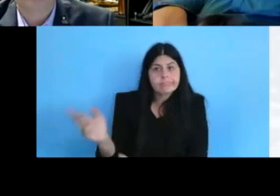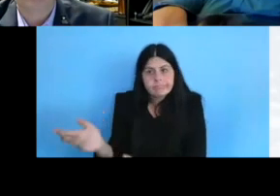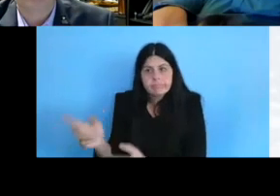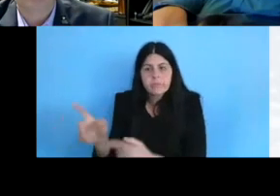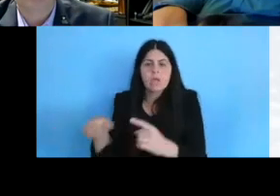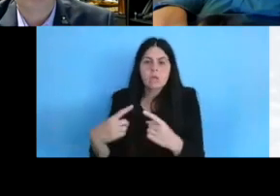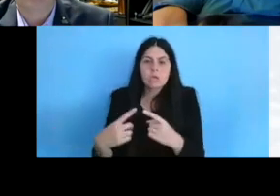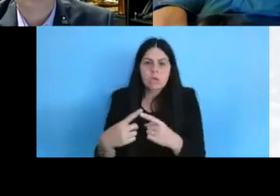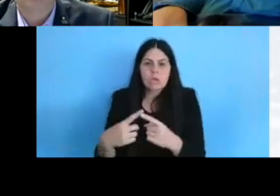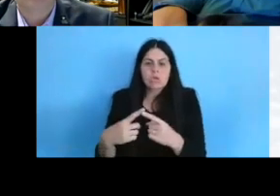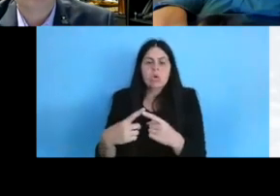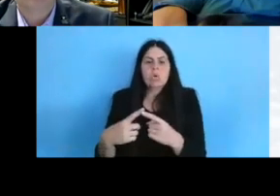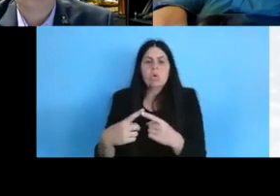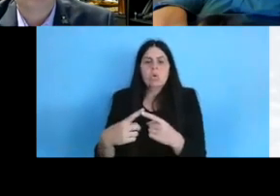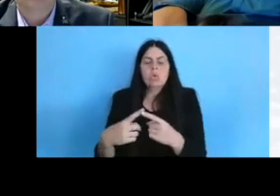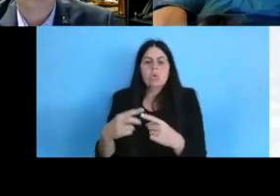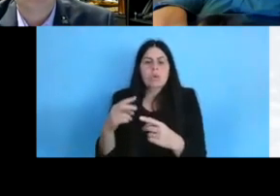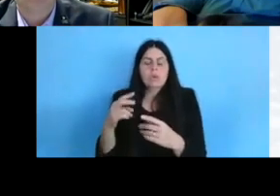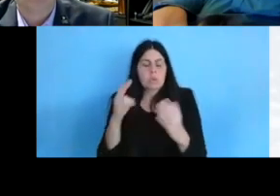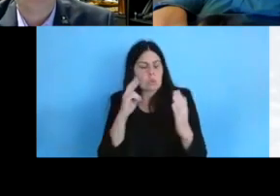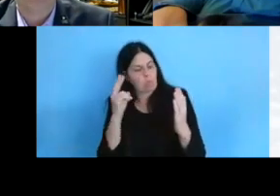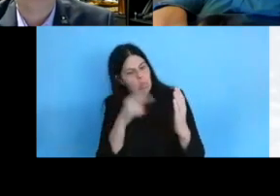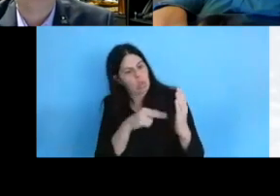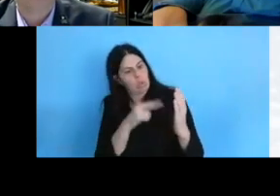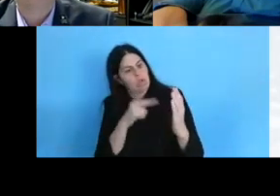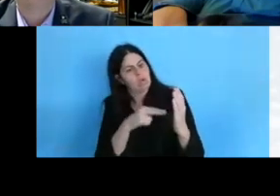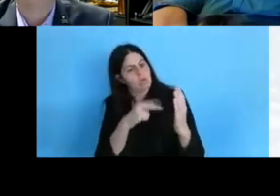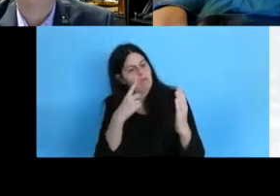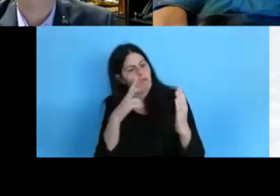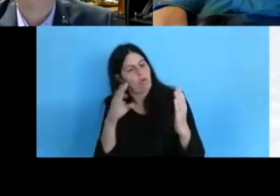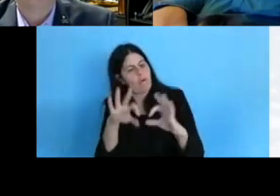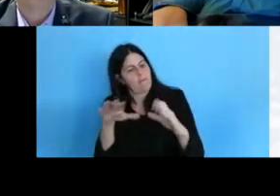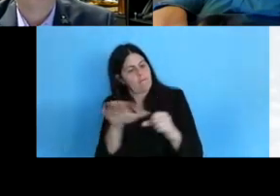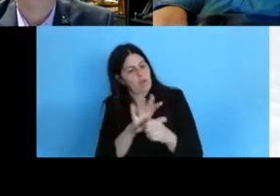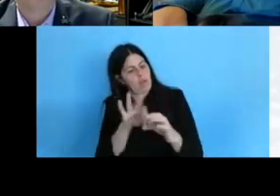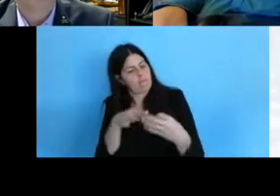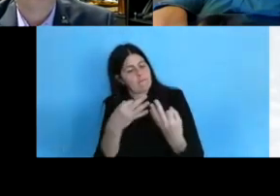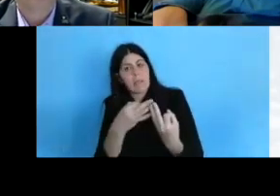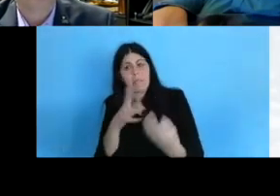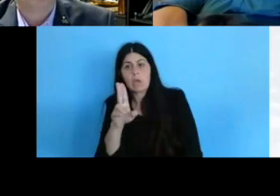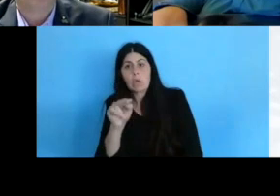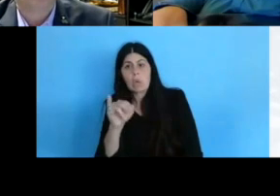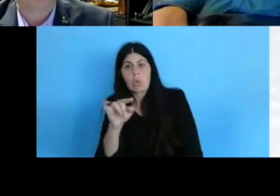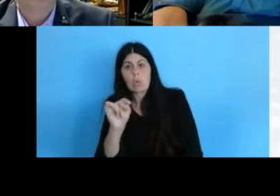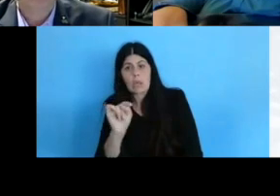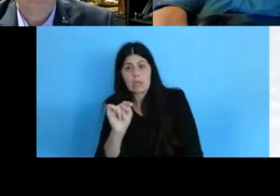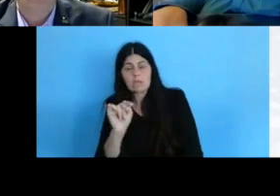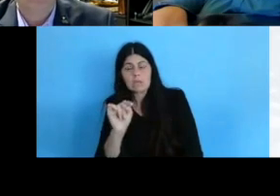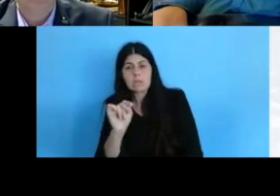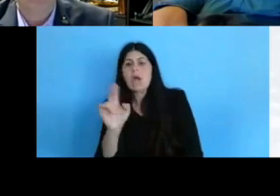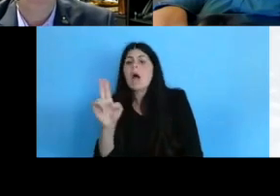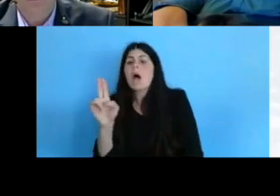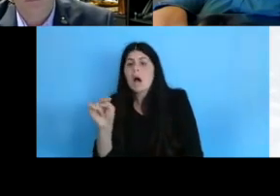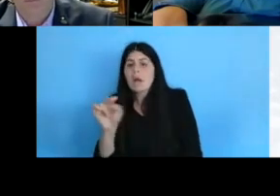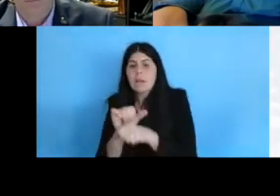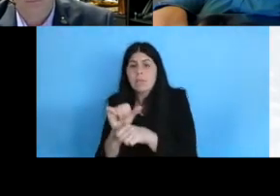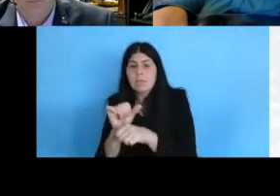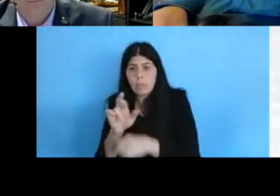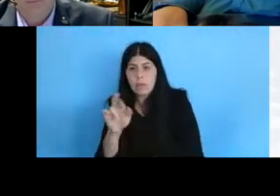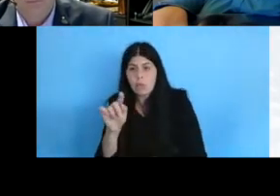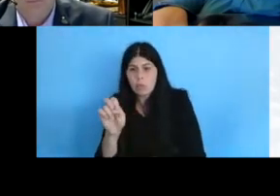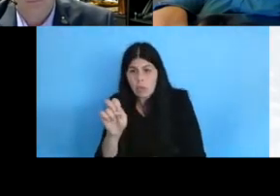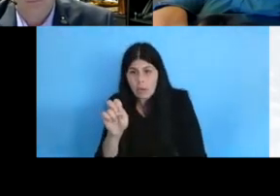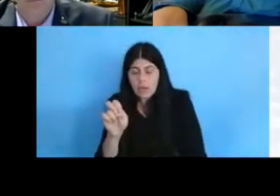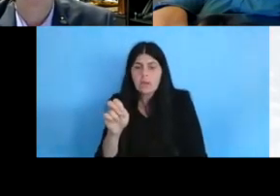at the unemployment rate across a family unit, we talk about that participation rate for military spouses and